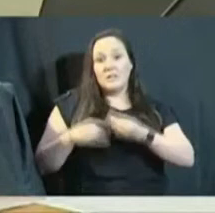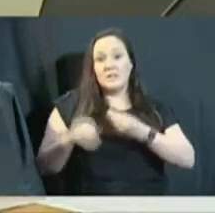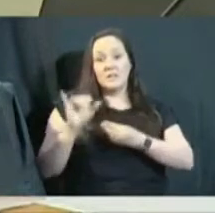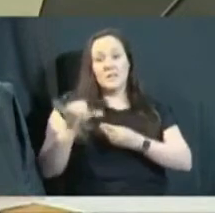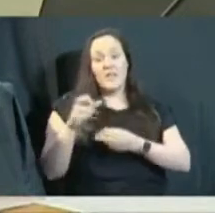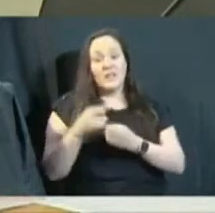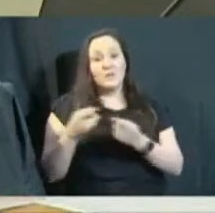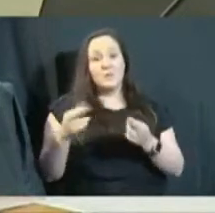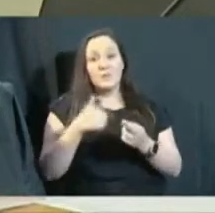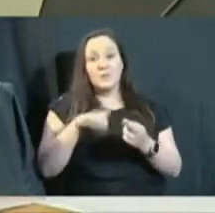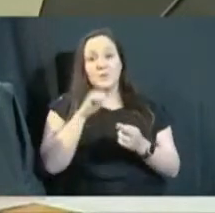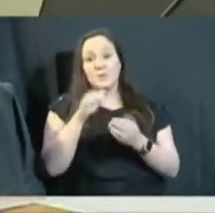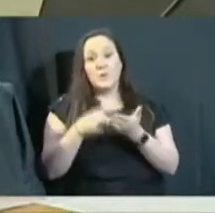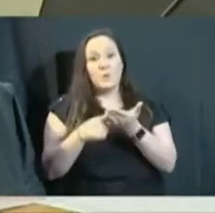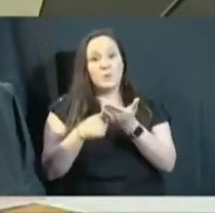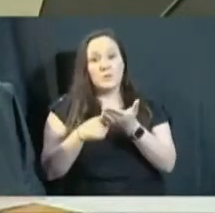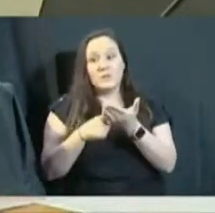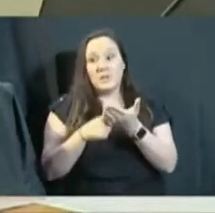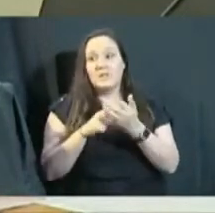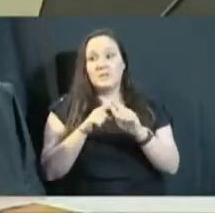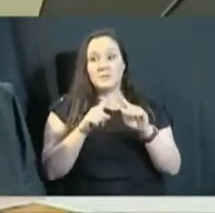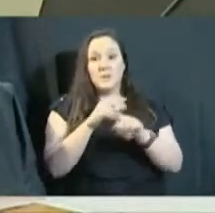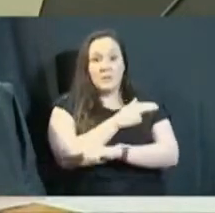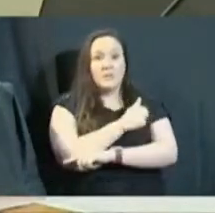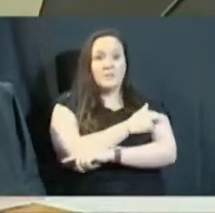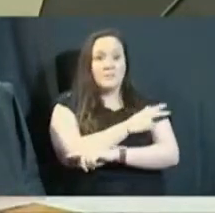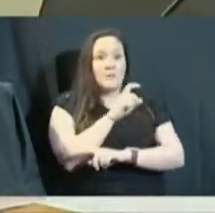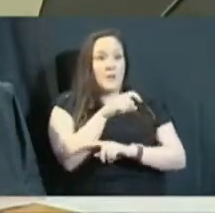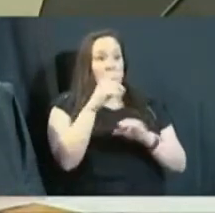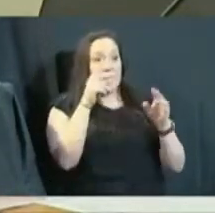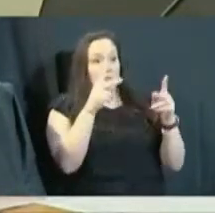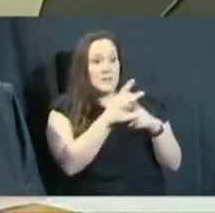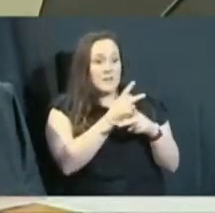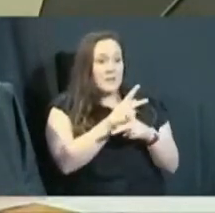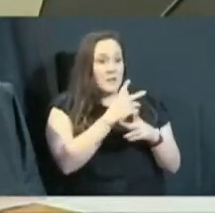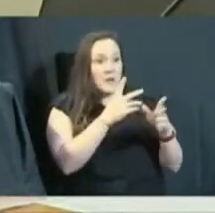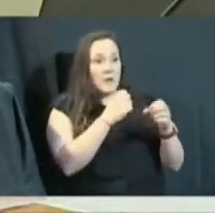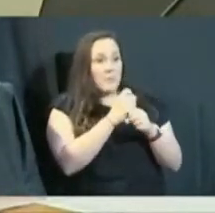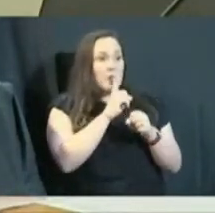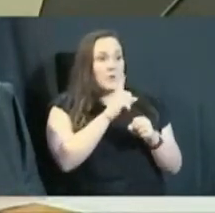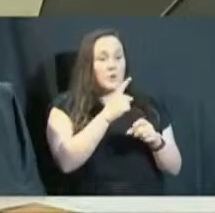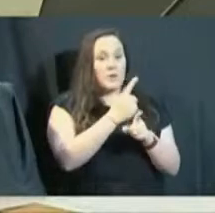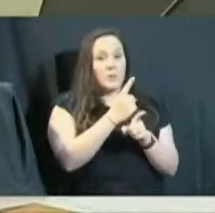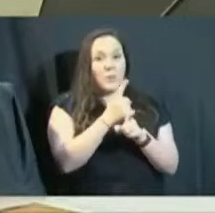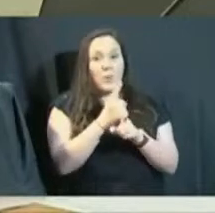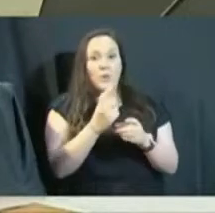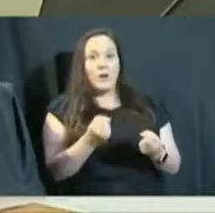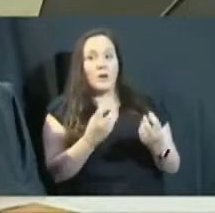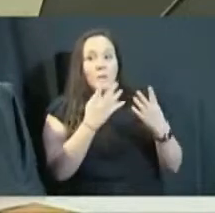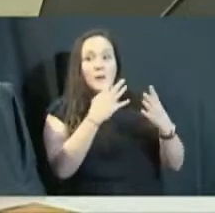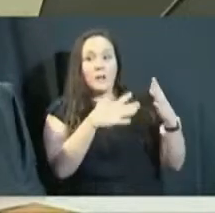So that's a conversation we were having is, you know, we have to make sure that we have the appropriate amount of dialysis in the region for all the patients that are